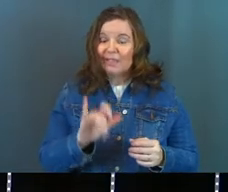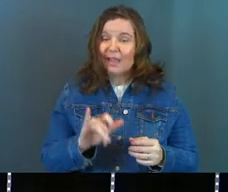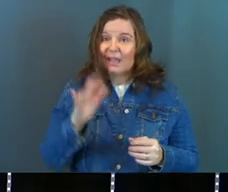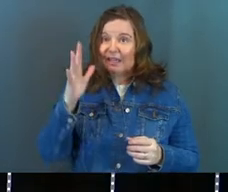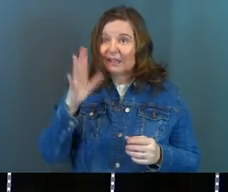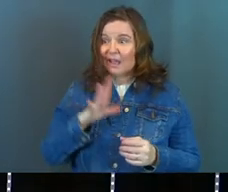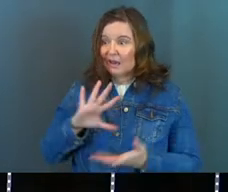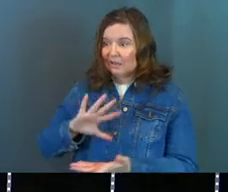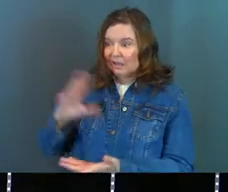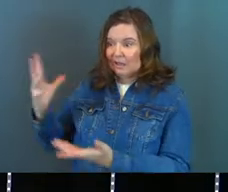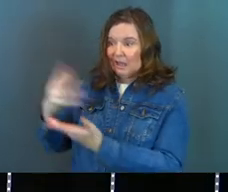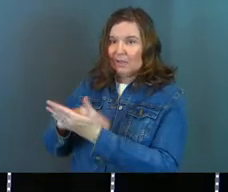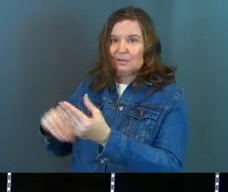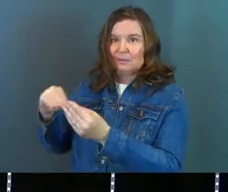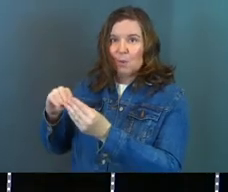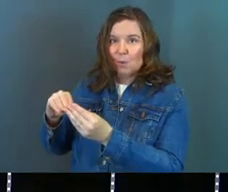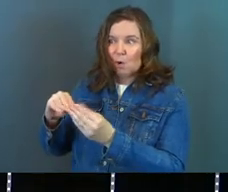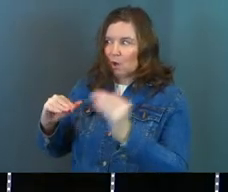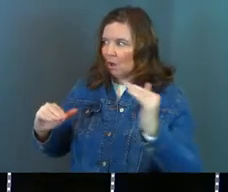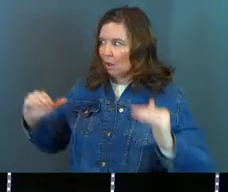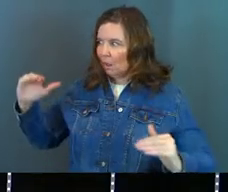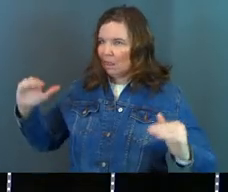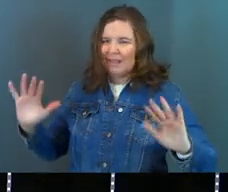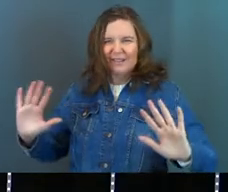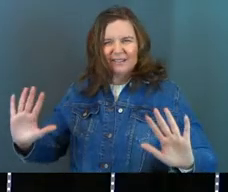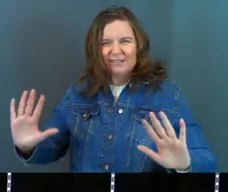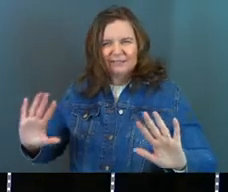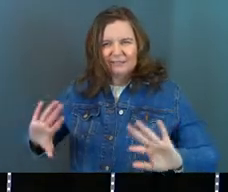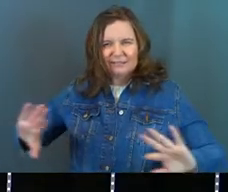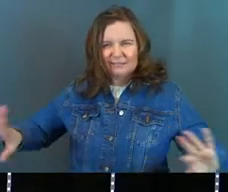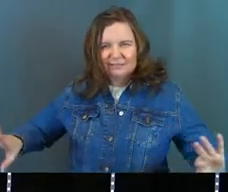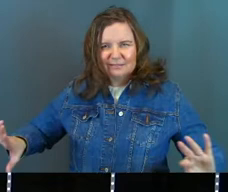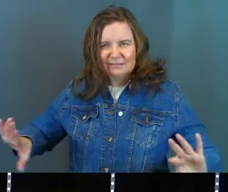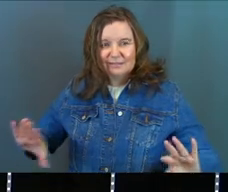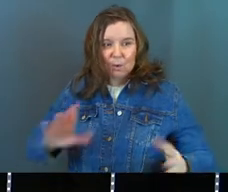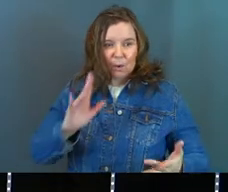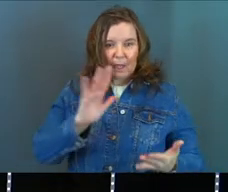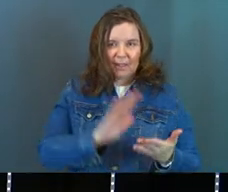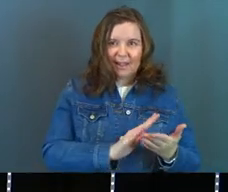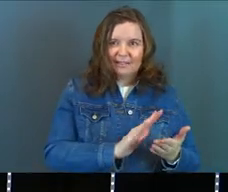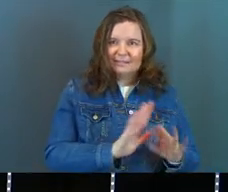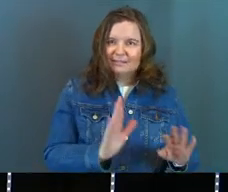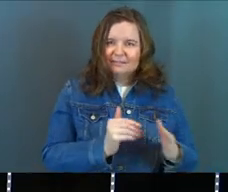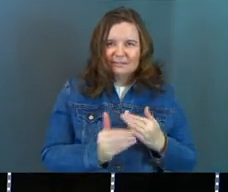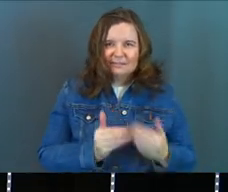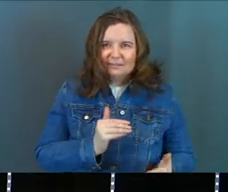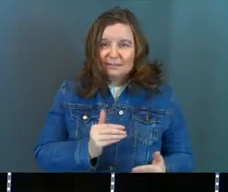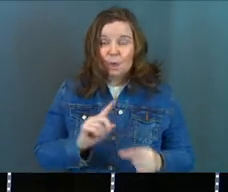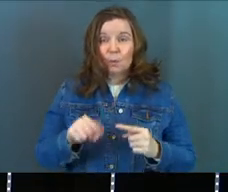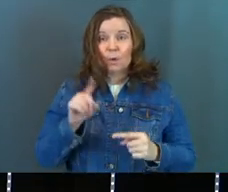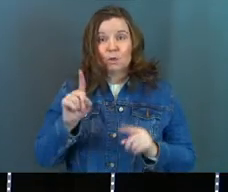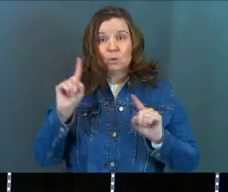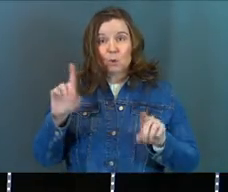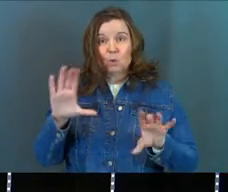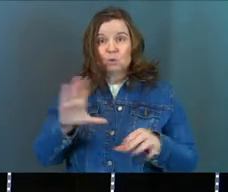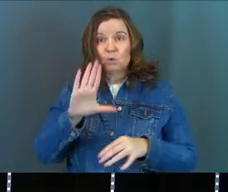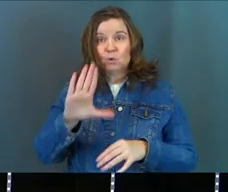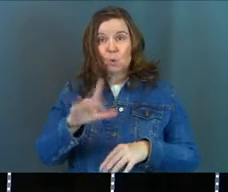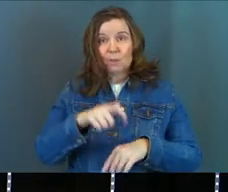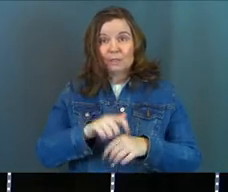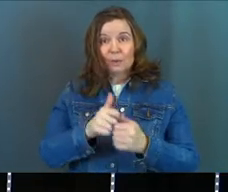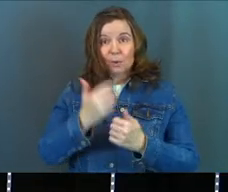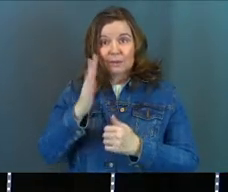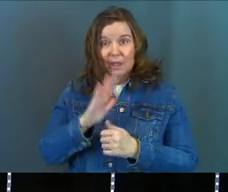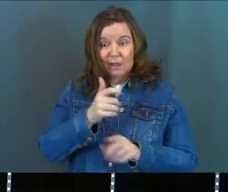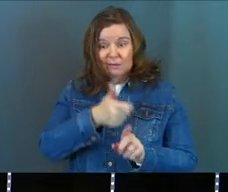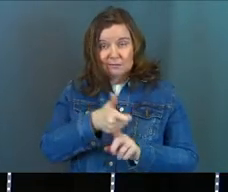that guy gathers more. Don't get weirded out that guy gathers less. When you go to do your time